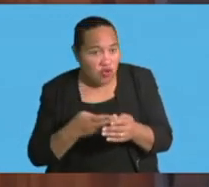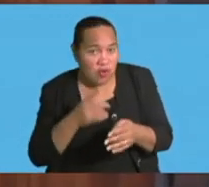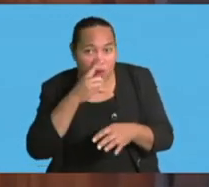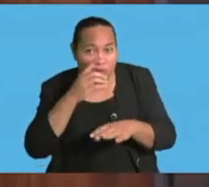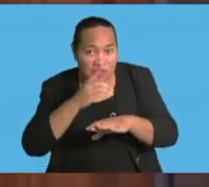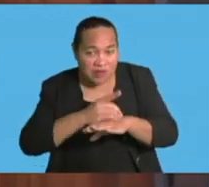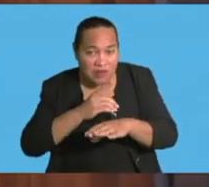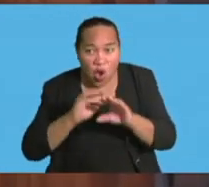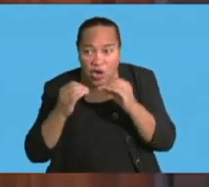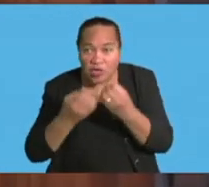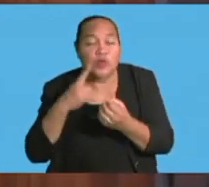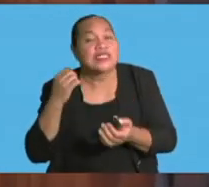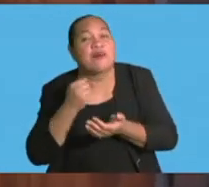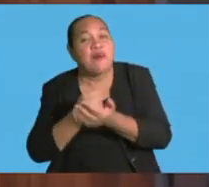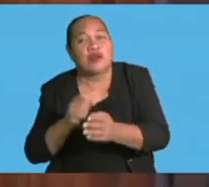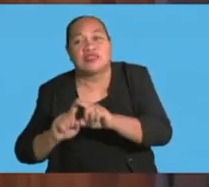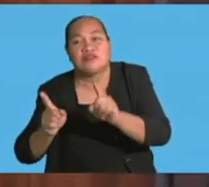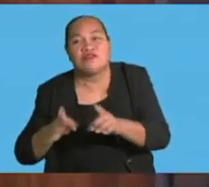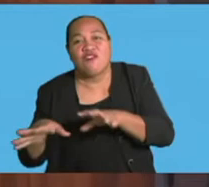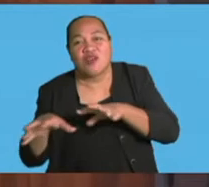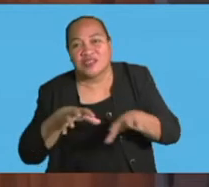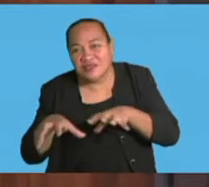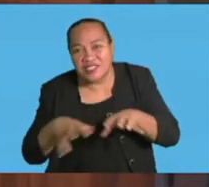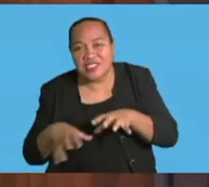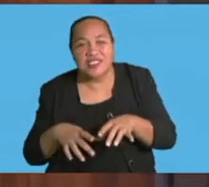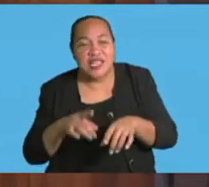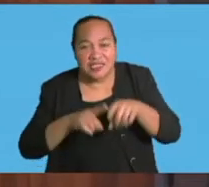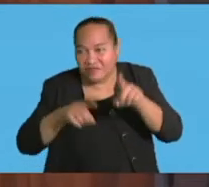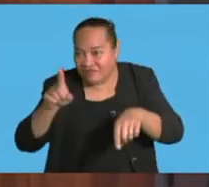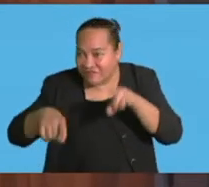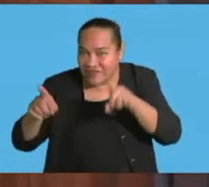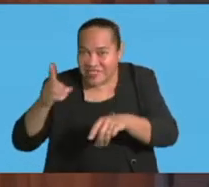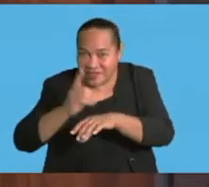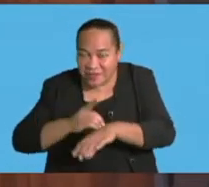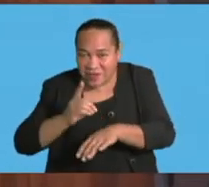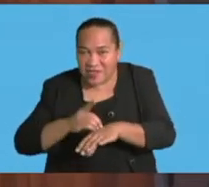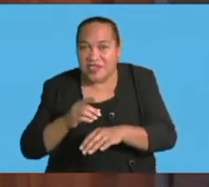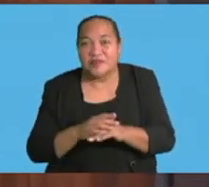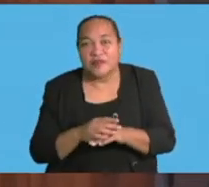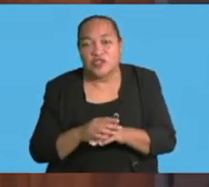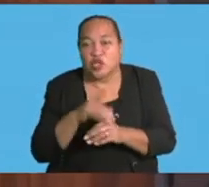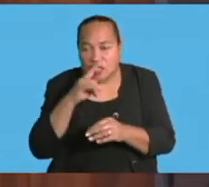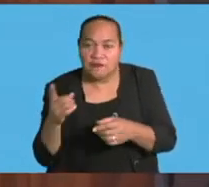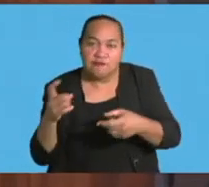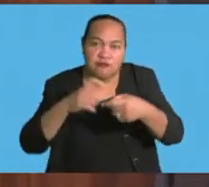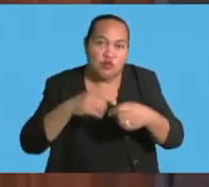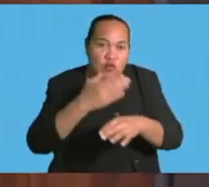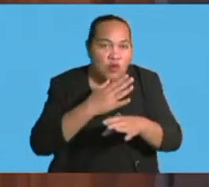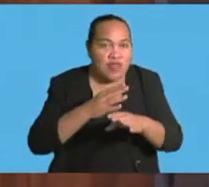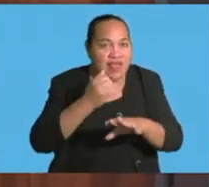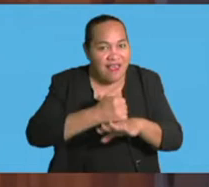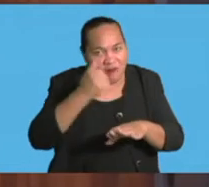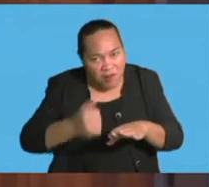supports various activities undertaken by disability organizations that complement the work of government and the